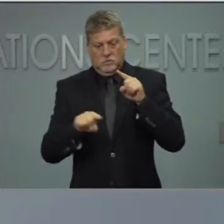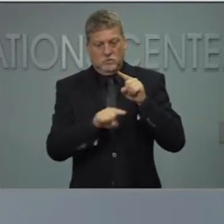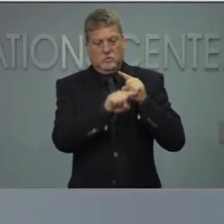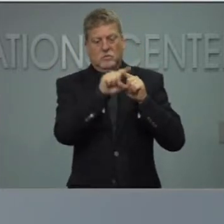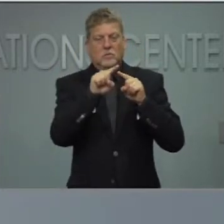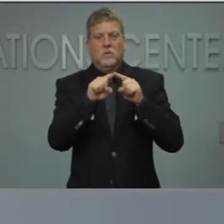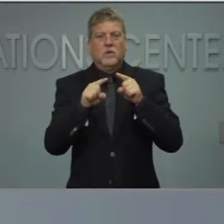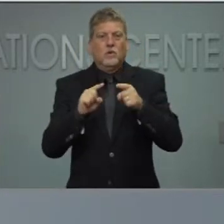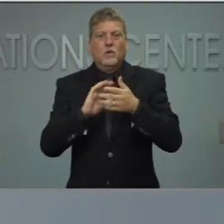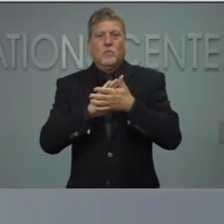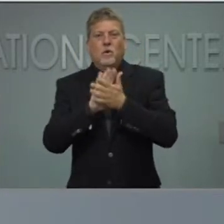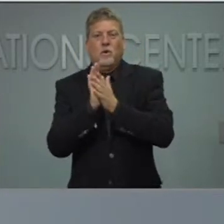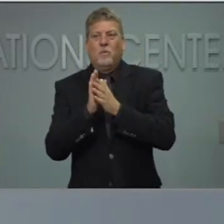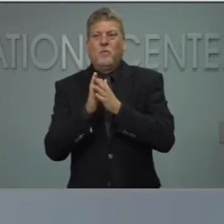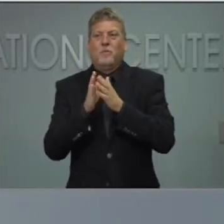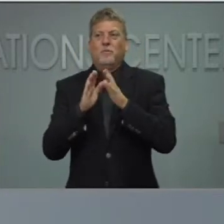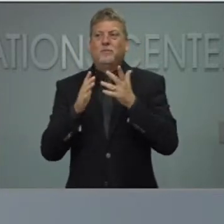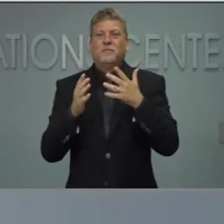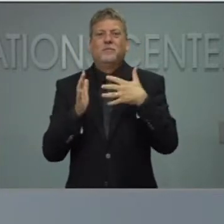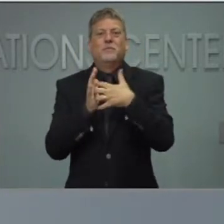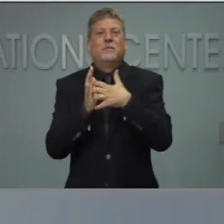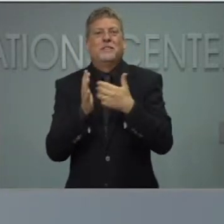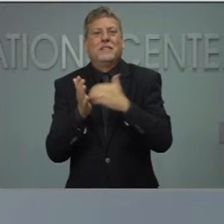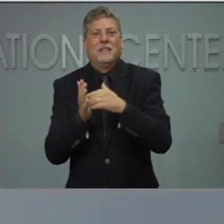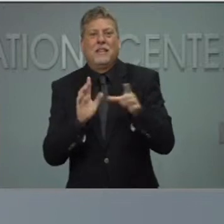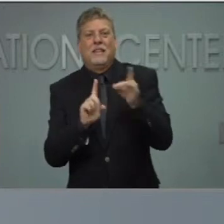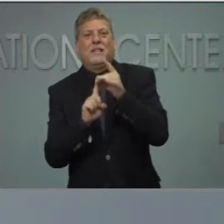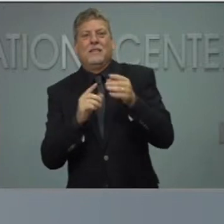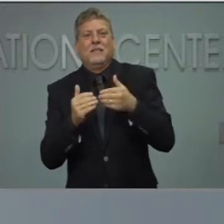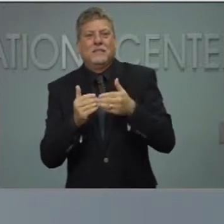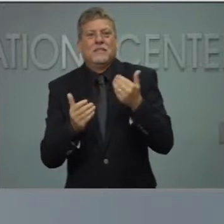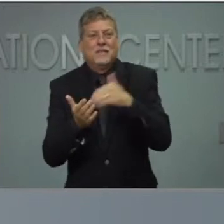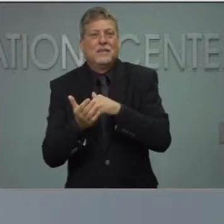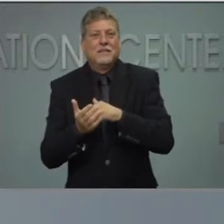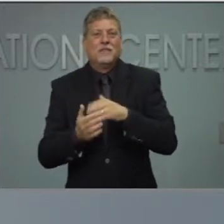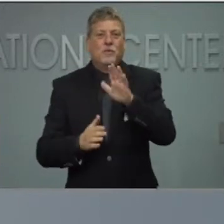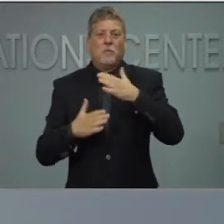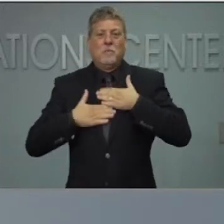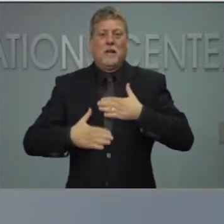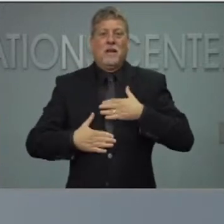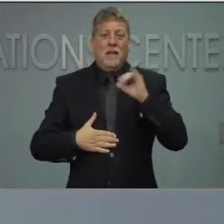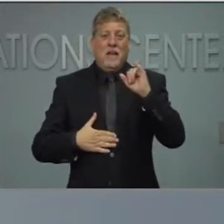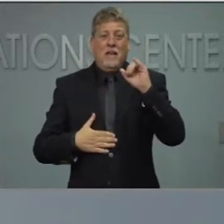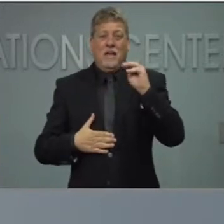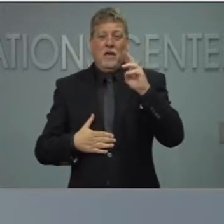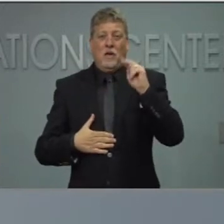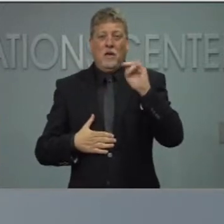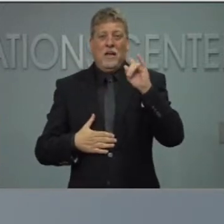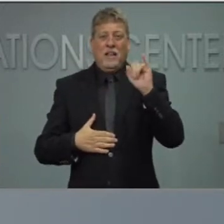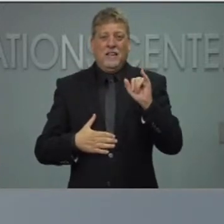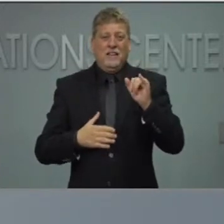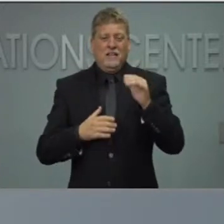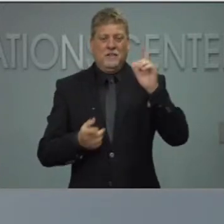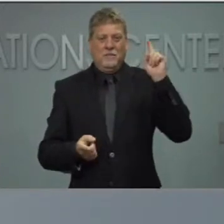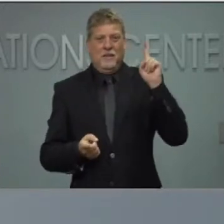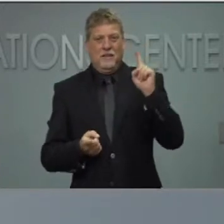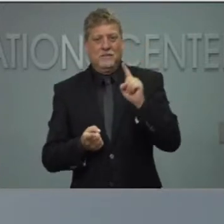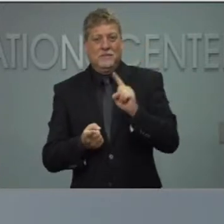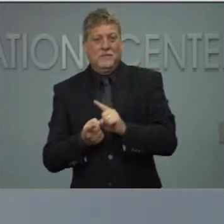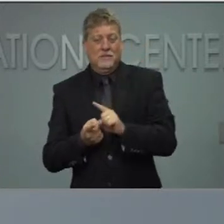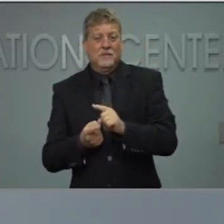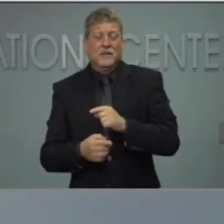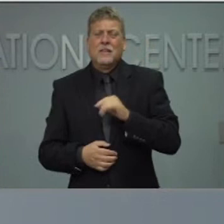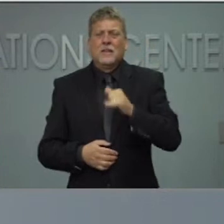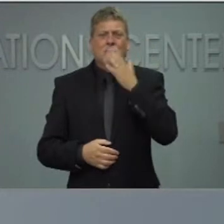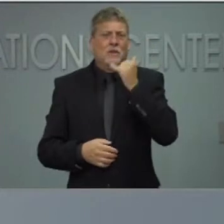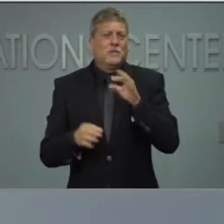to recognize COVID in all of its forms and protects you from severe disease and hospitalization. That's why it's really important, whether